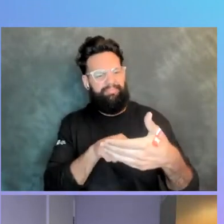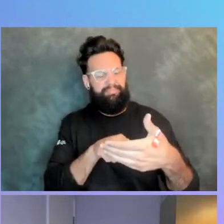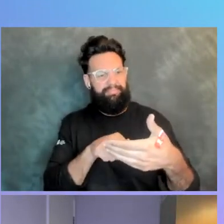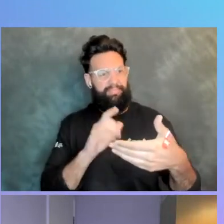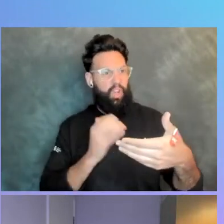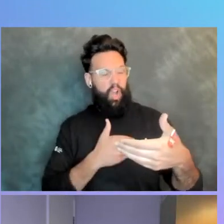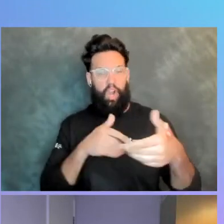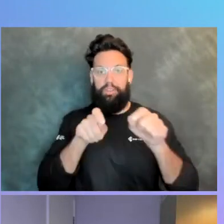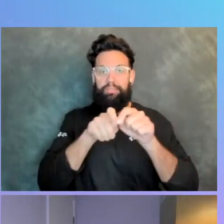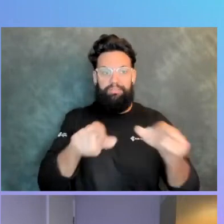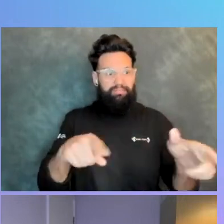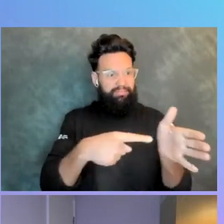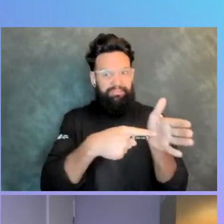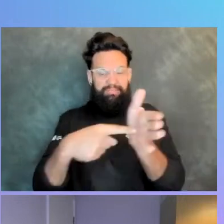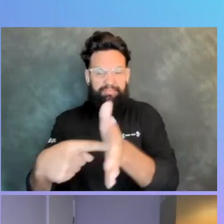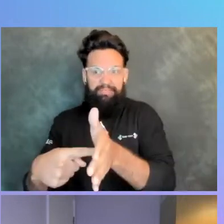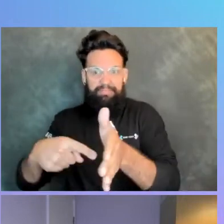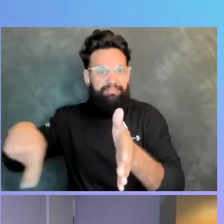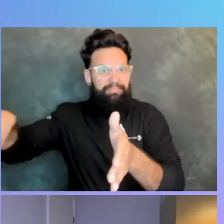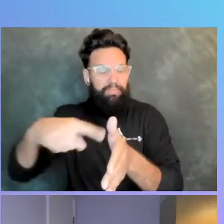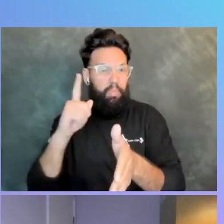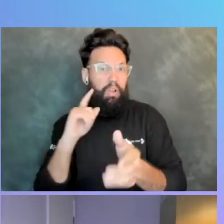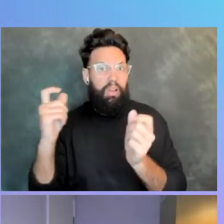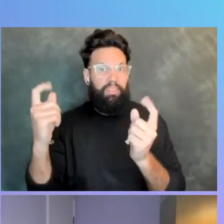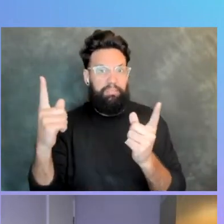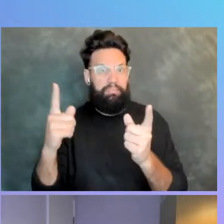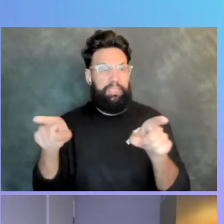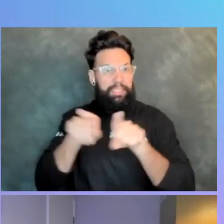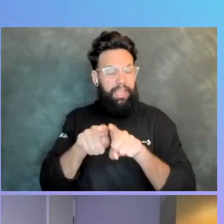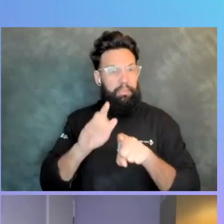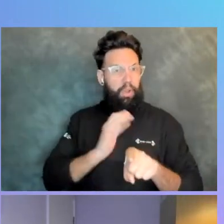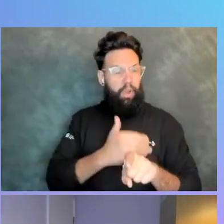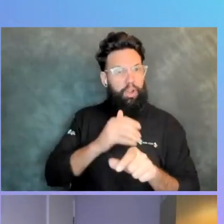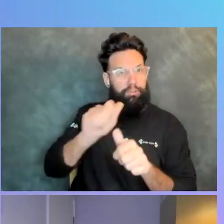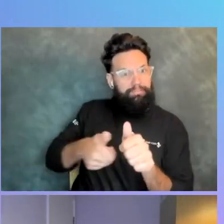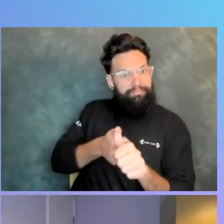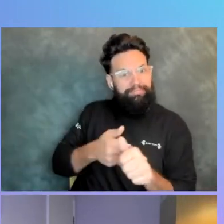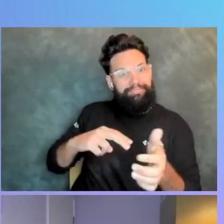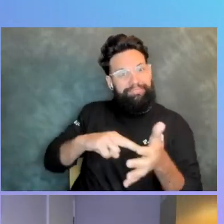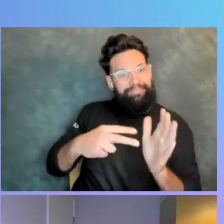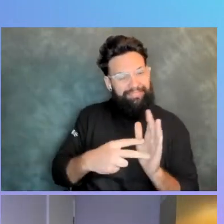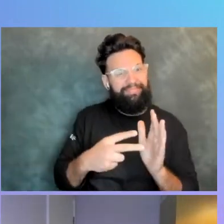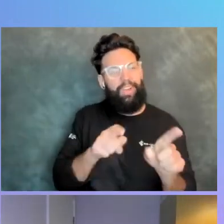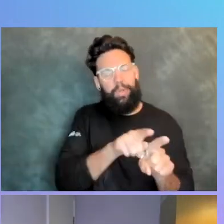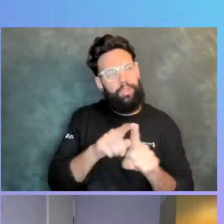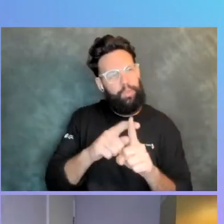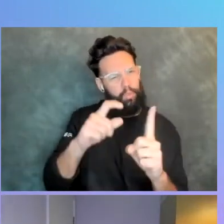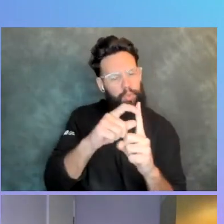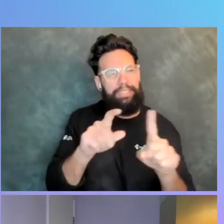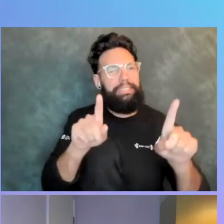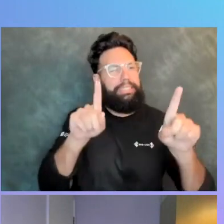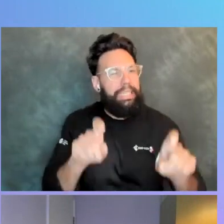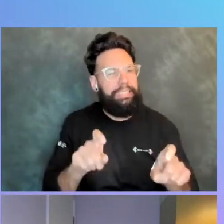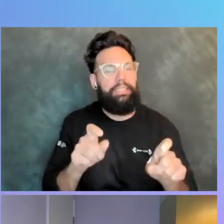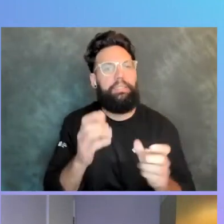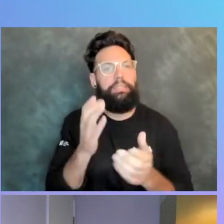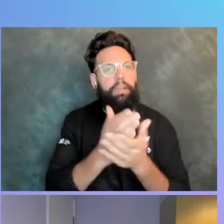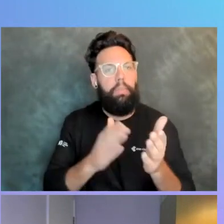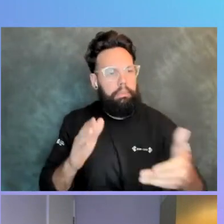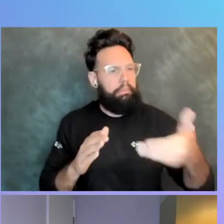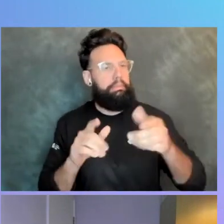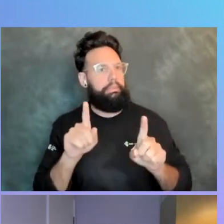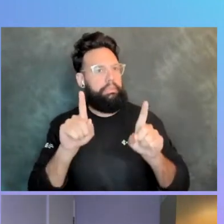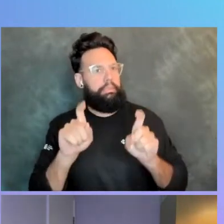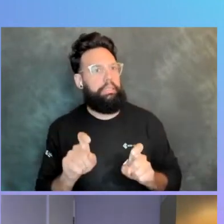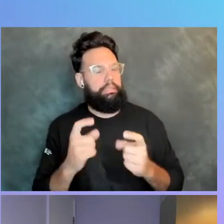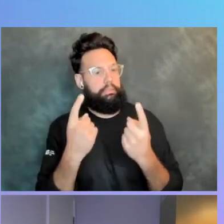meant by website content, or if using the term testing could be intimidating. So instead, we changed this to